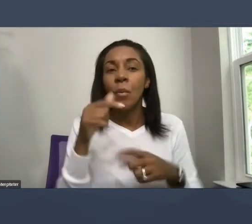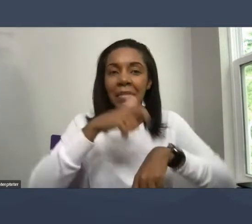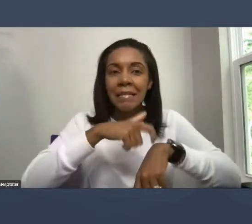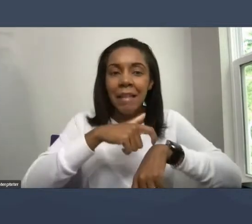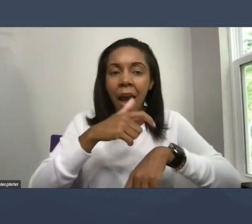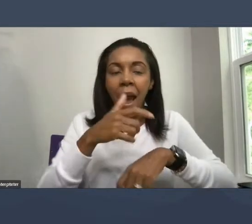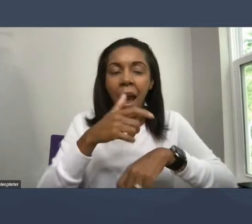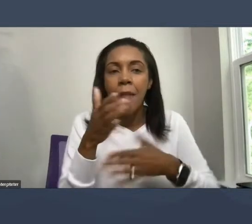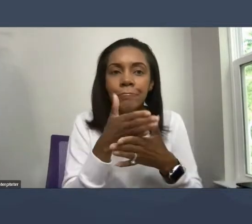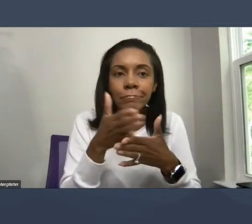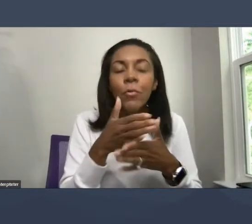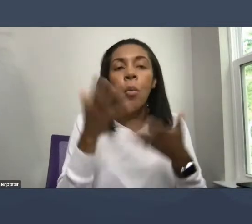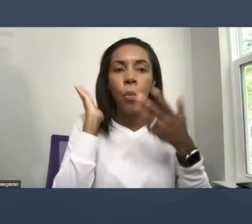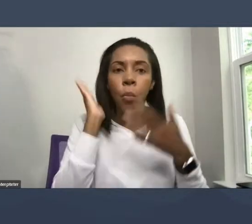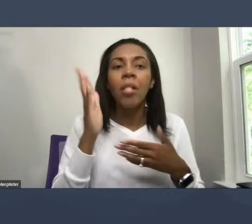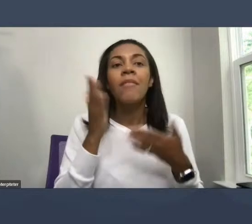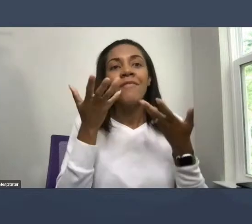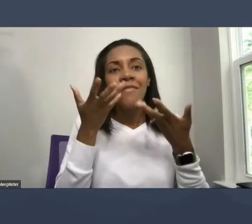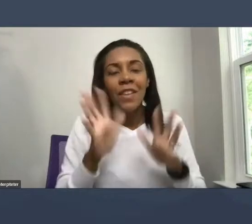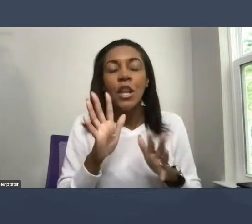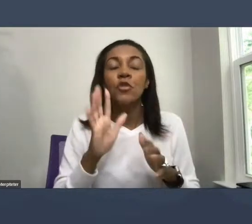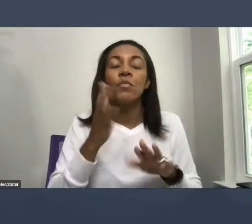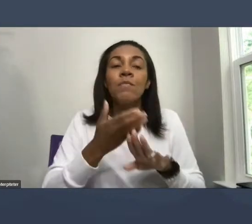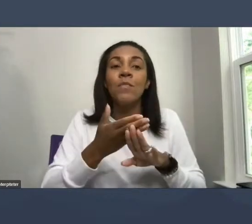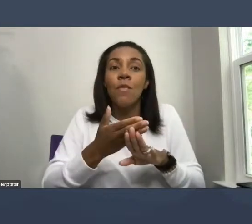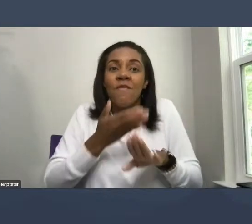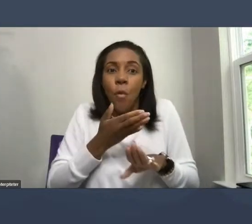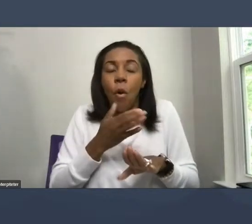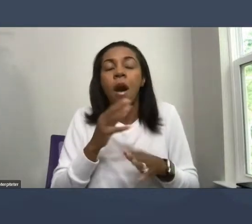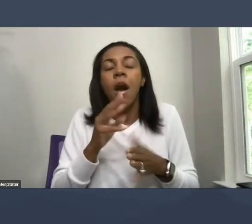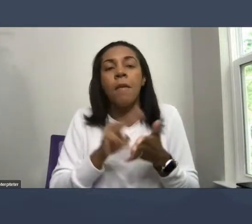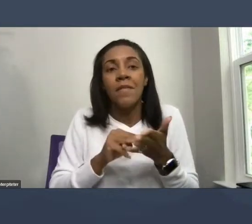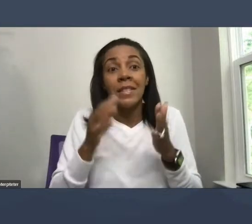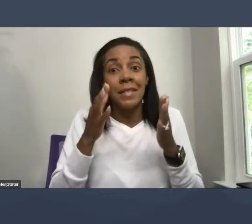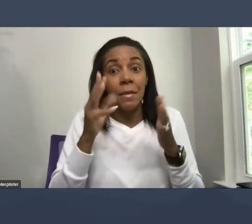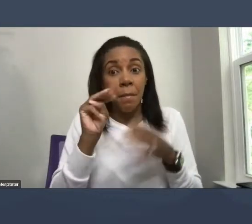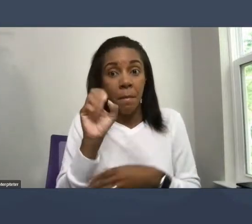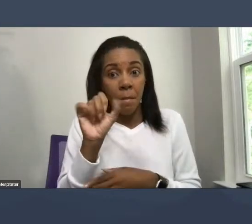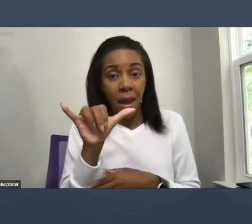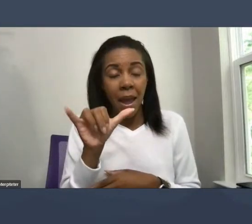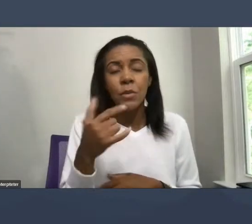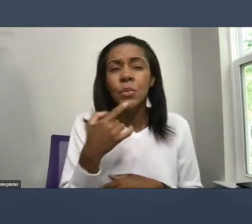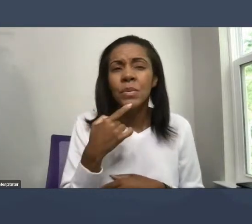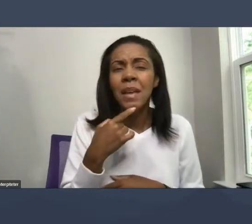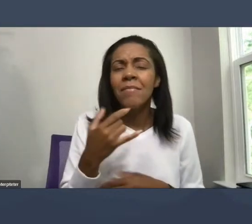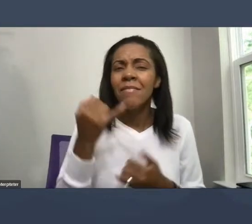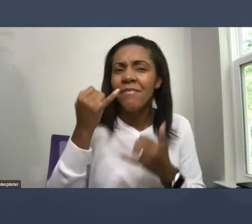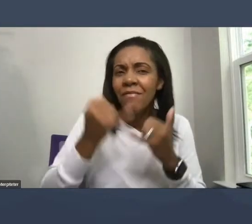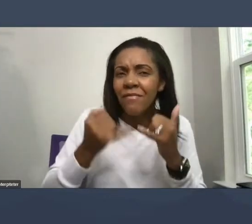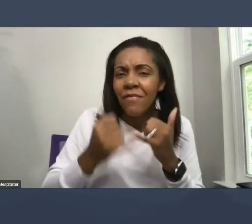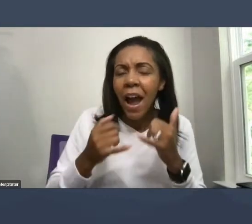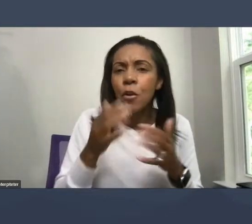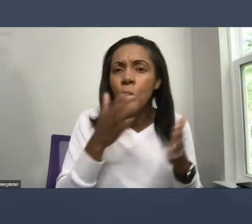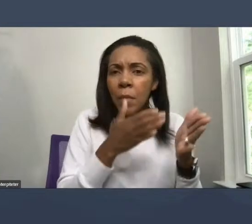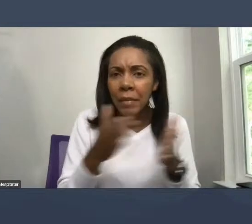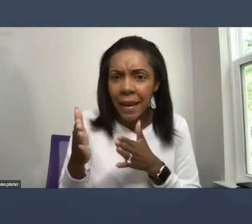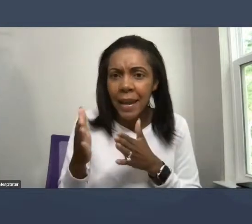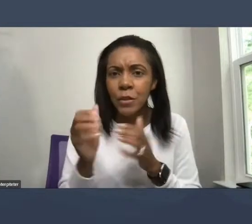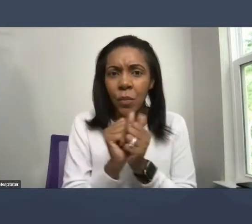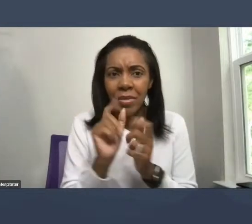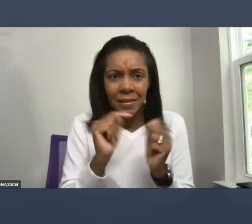Correct. Outstanding. You say you're in final plans and you're still with Montgomery Martin's team, correct? Yes. All